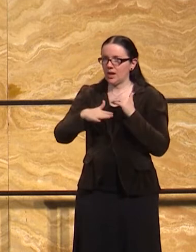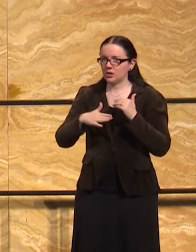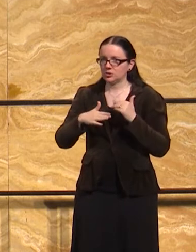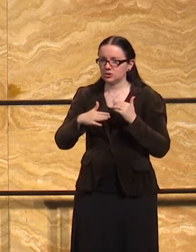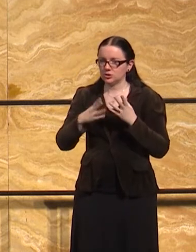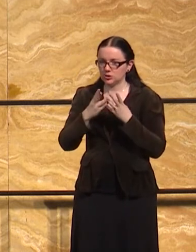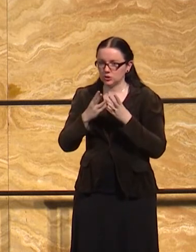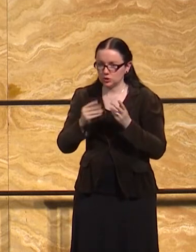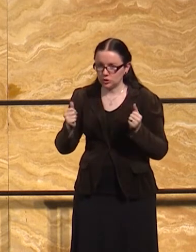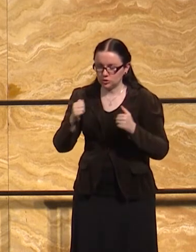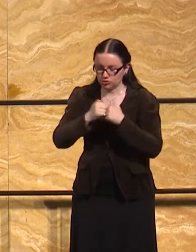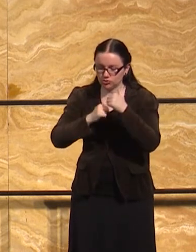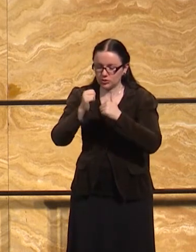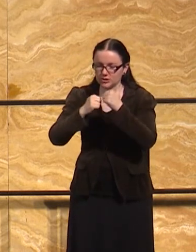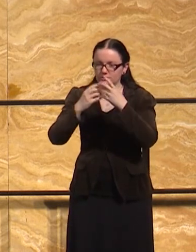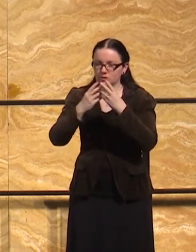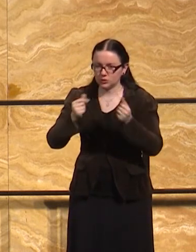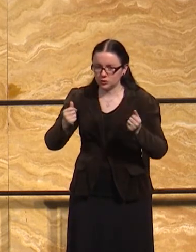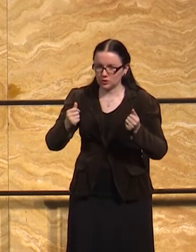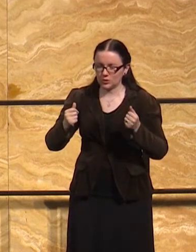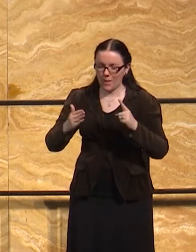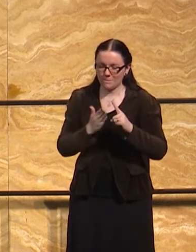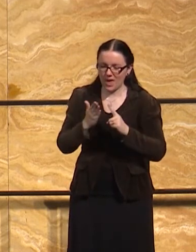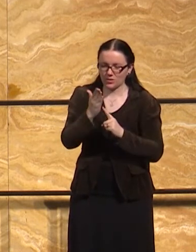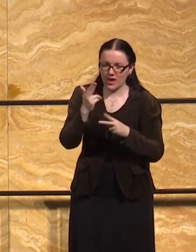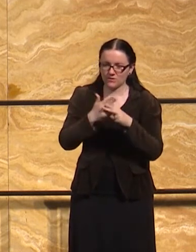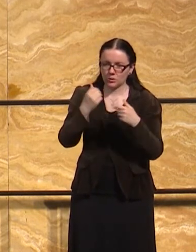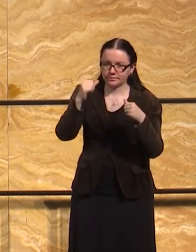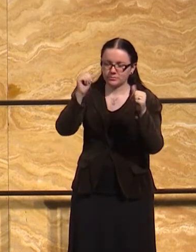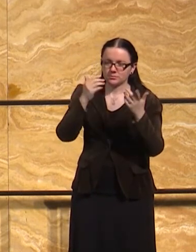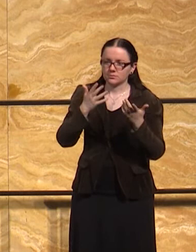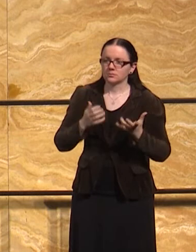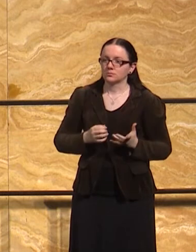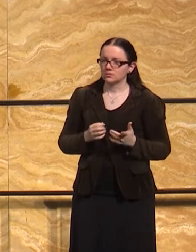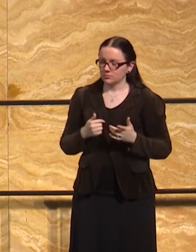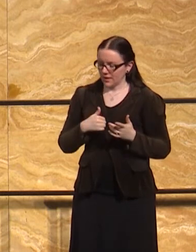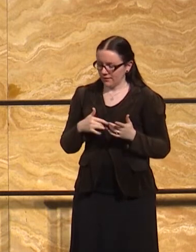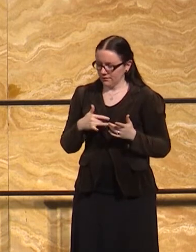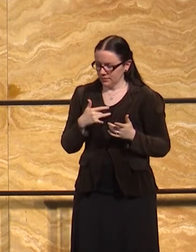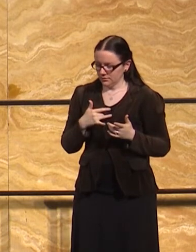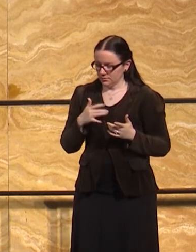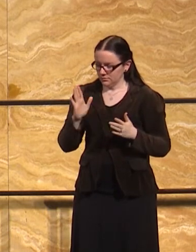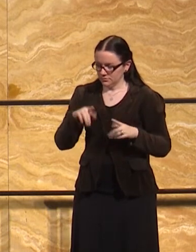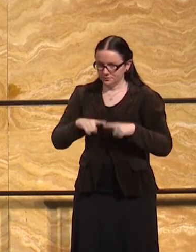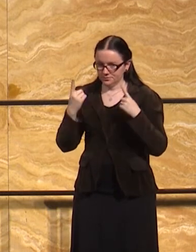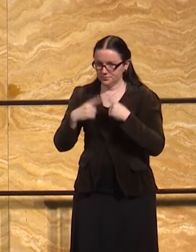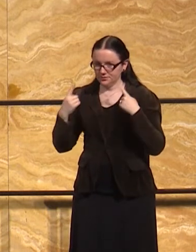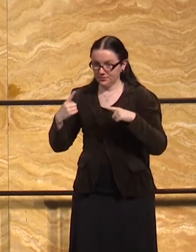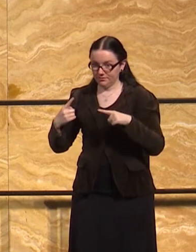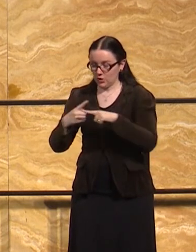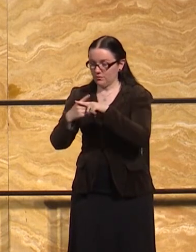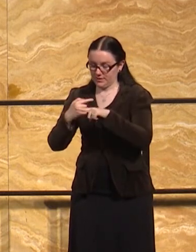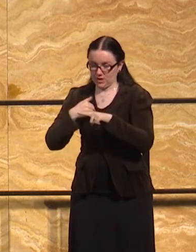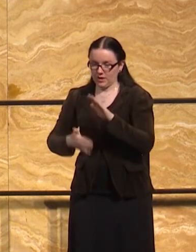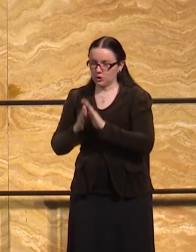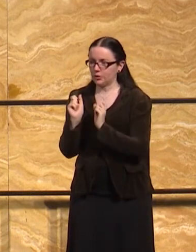or pathways to resolution. I mean, it strikes me in almost every kind of conflict I go to cover, there'll